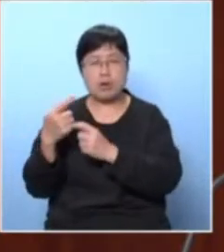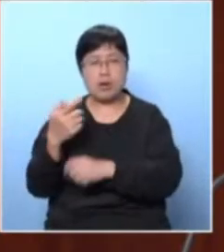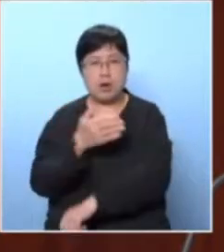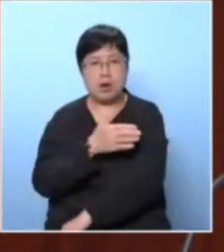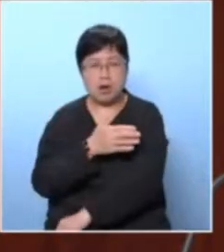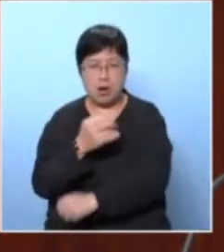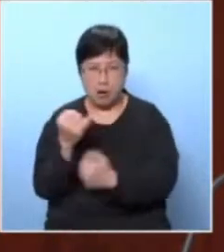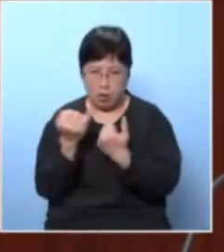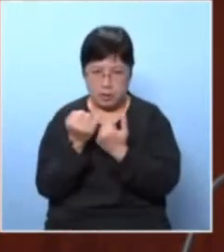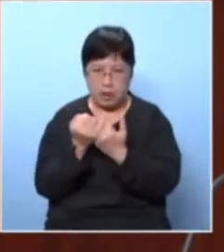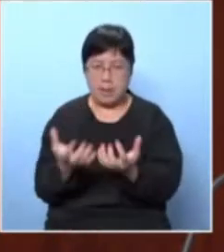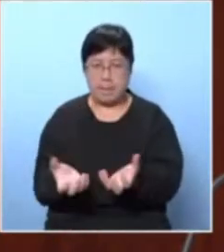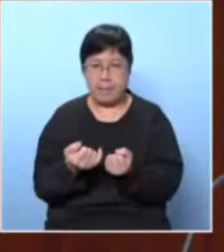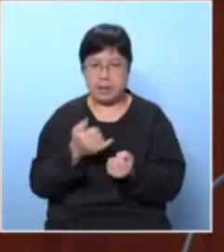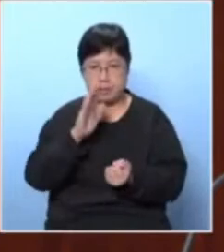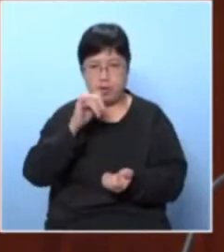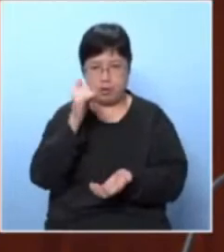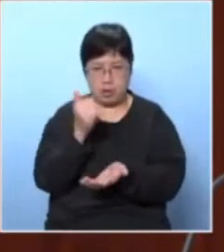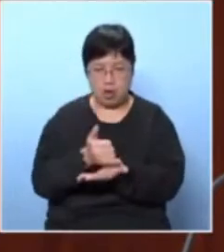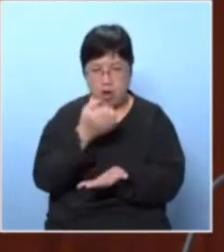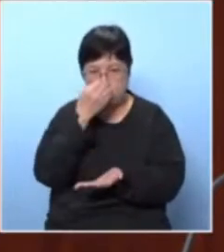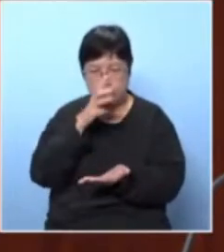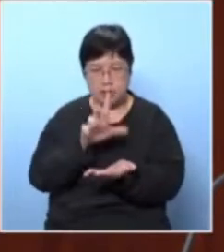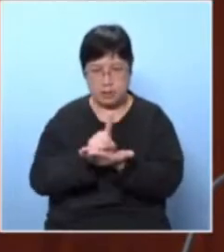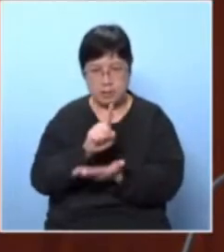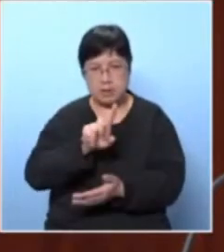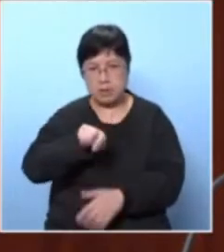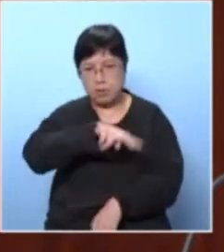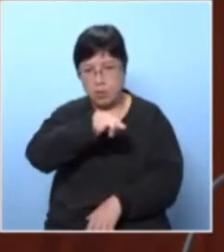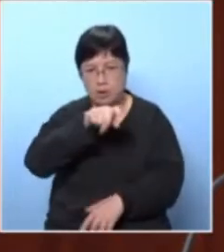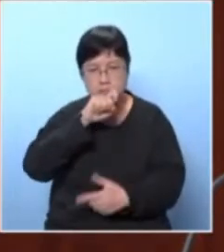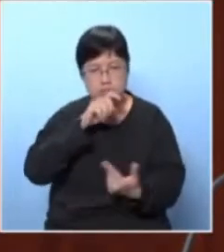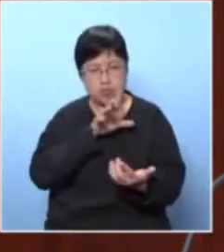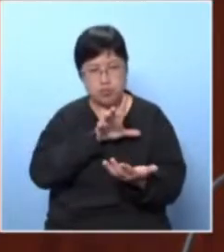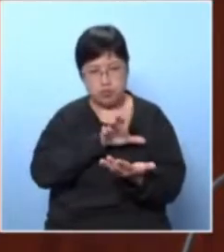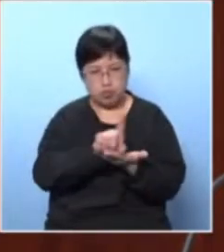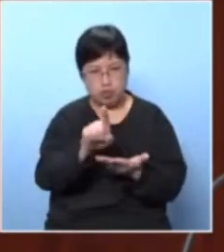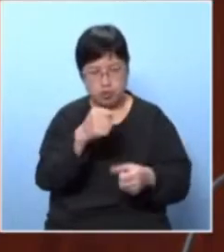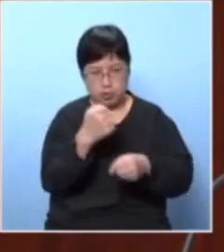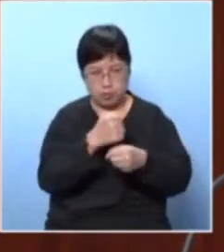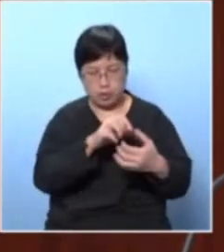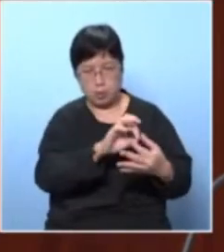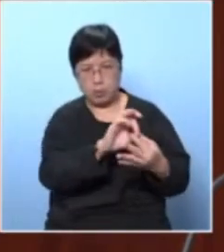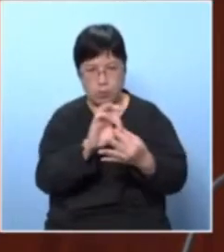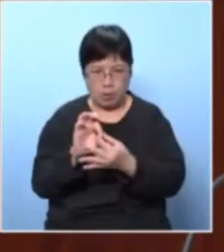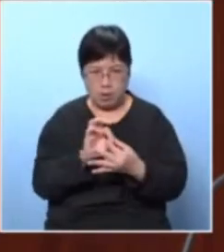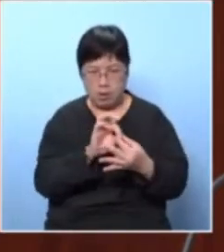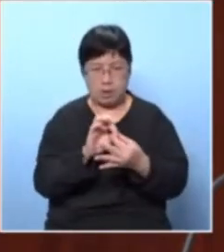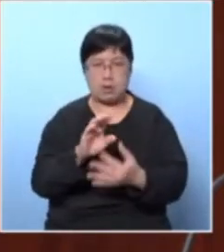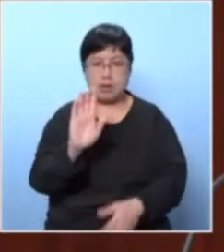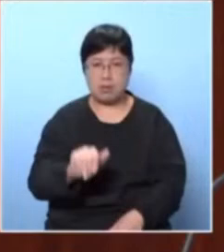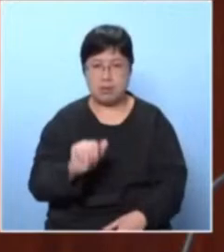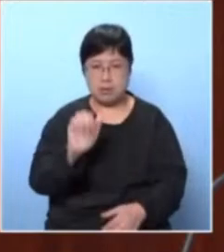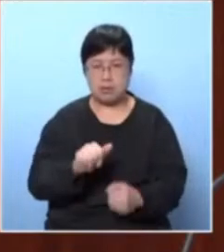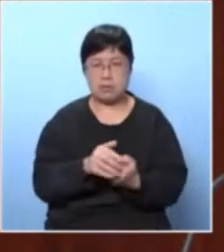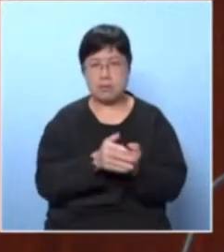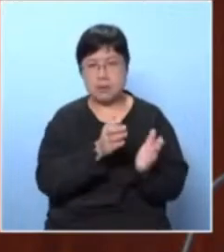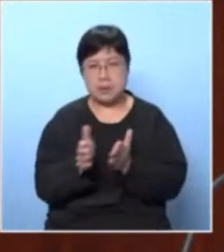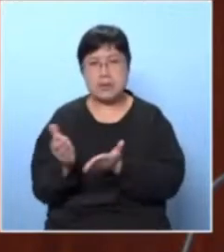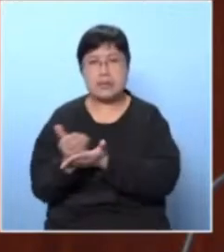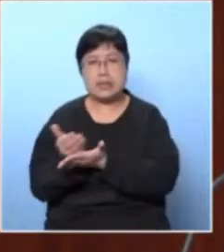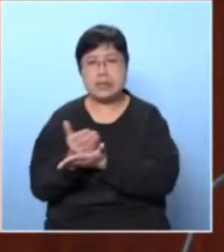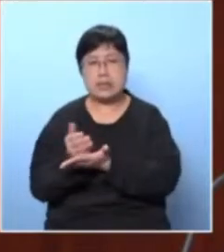the Vocational Training Council, VTC, will be allowed to stay in Hong Kong for 1 year after graduation to seek jobs